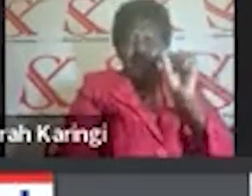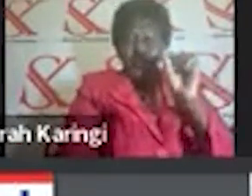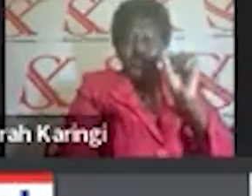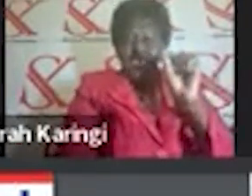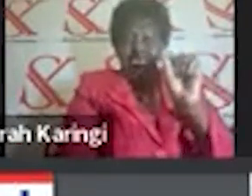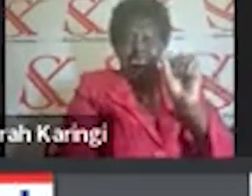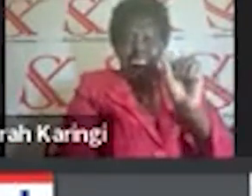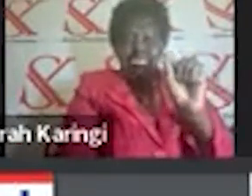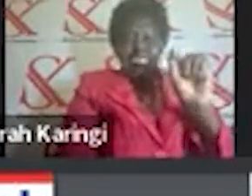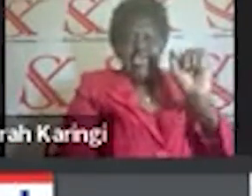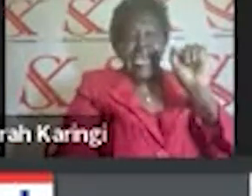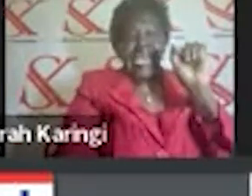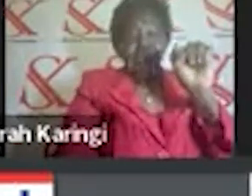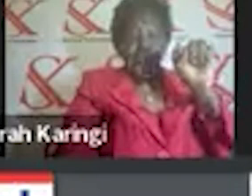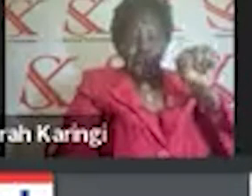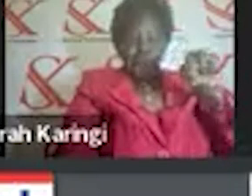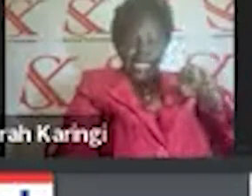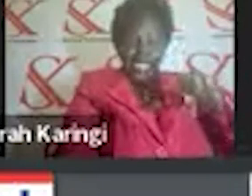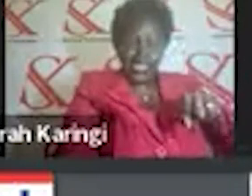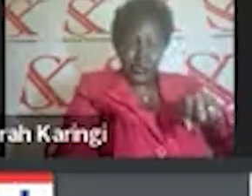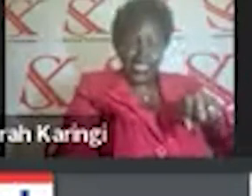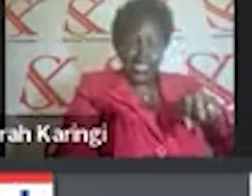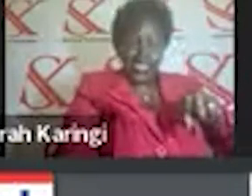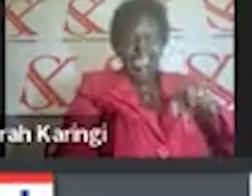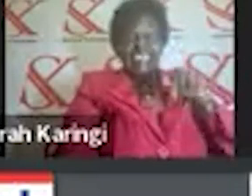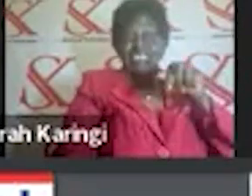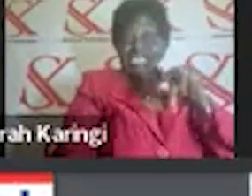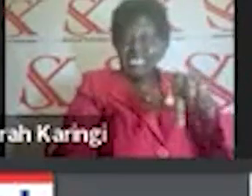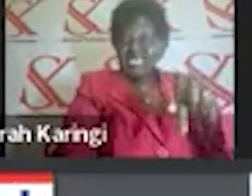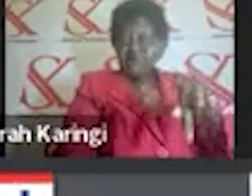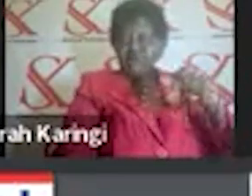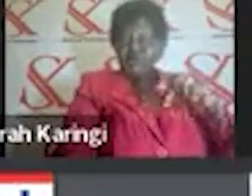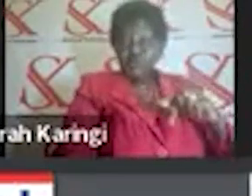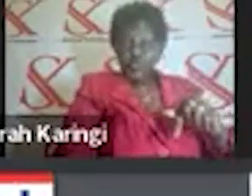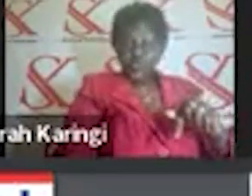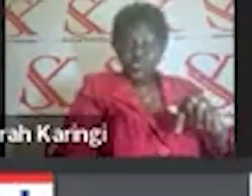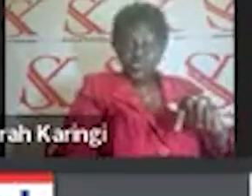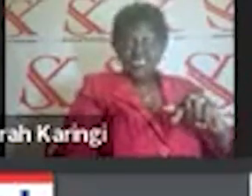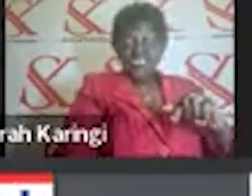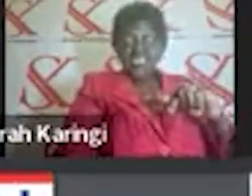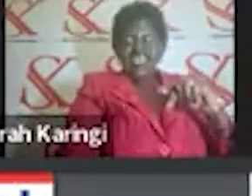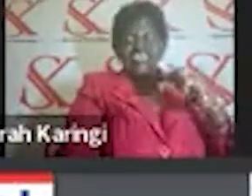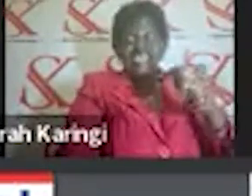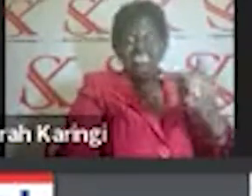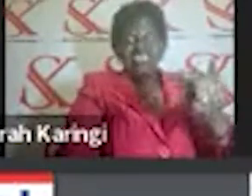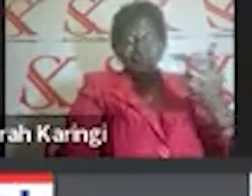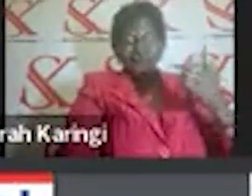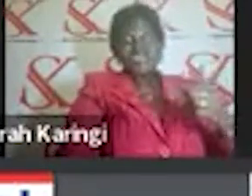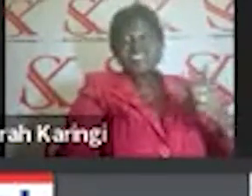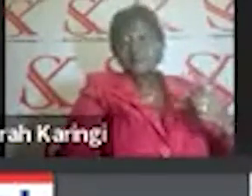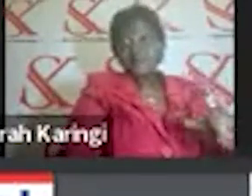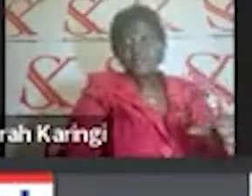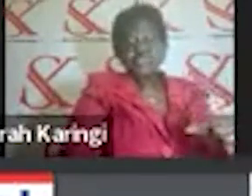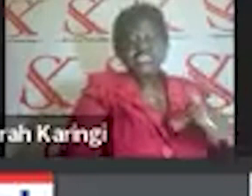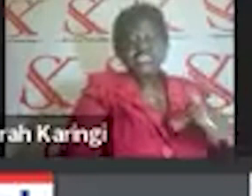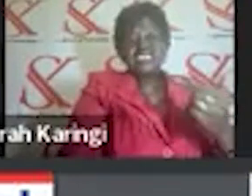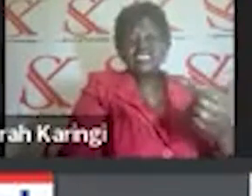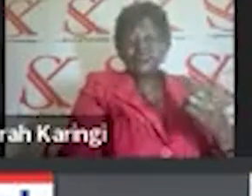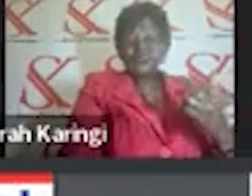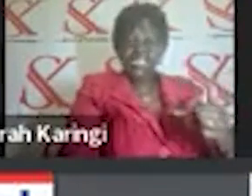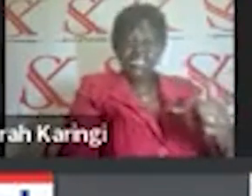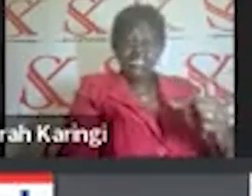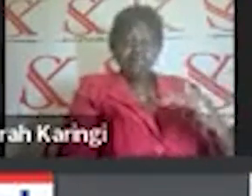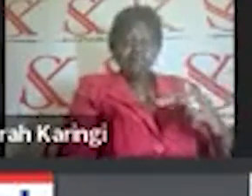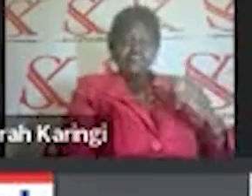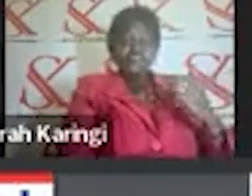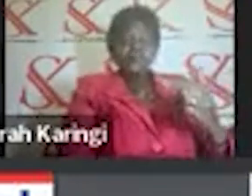the most important thing is I go to my network and I ask them for solutions. I ask them who can support me in this